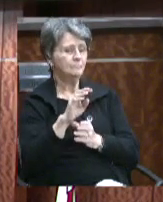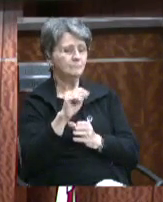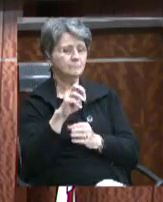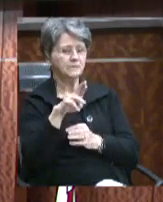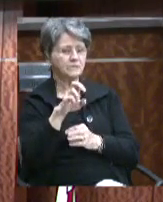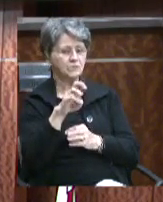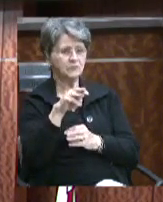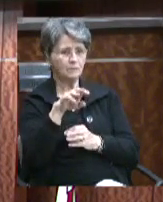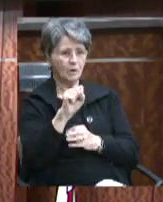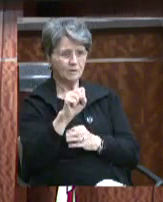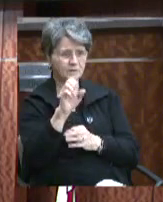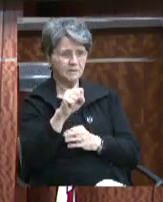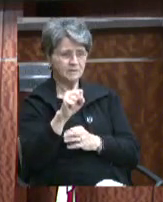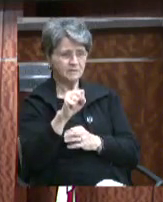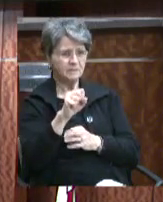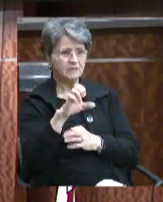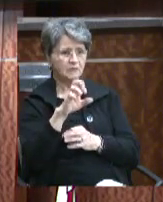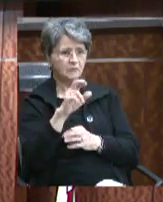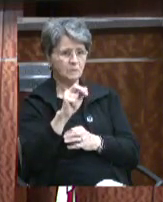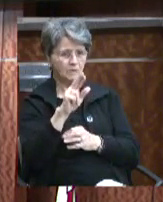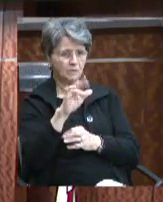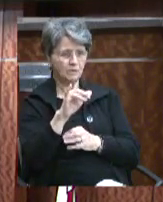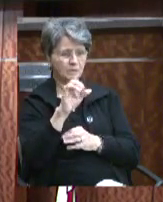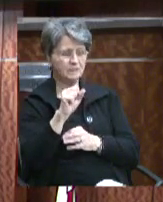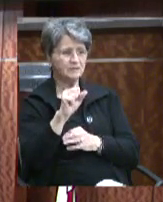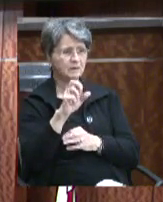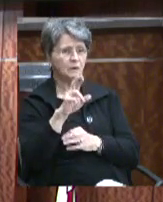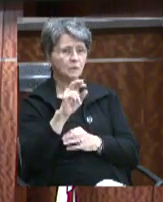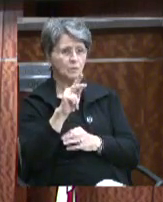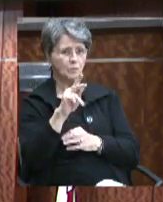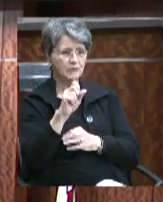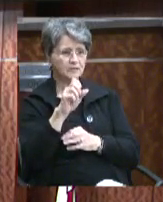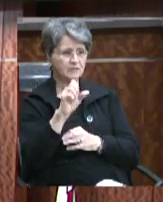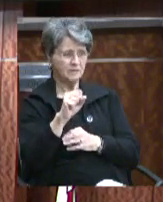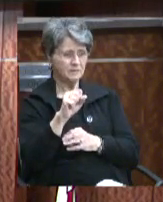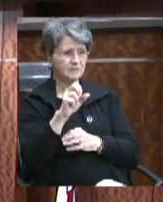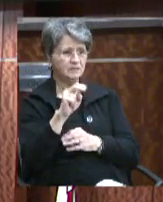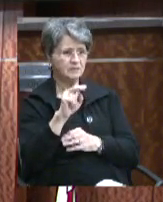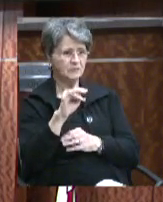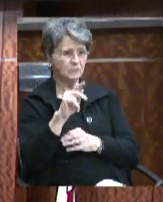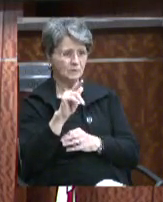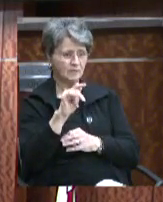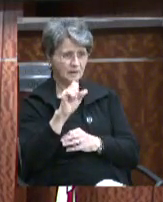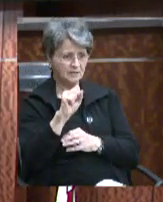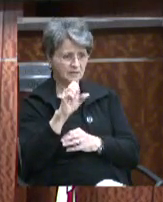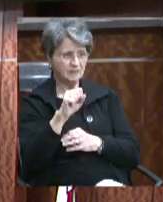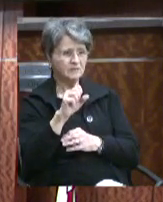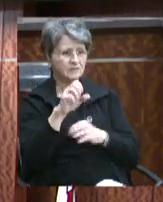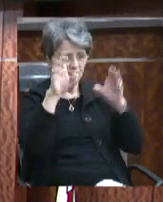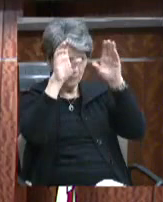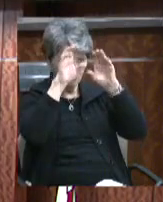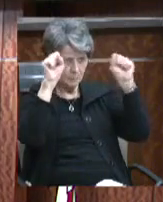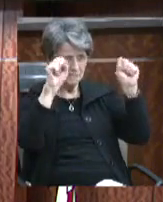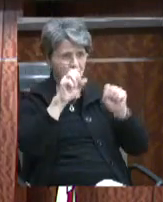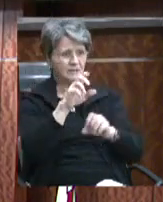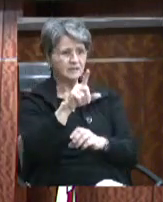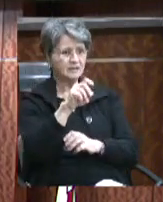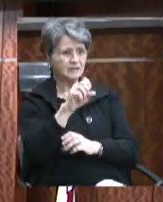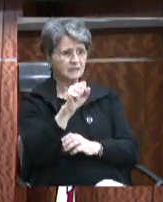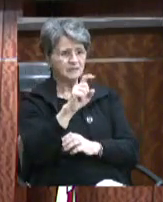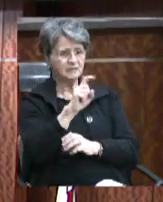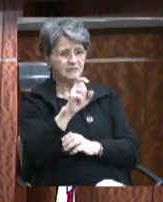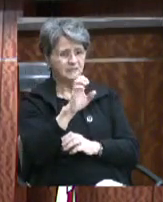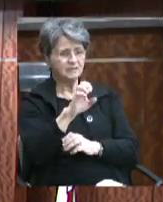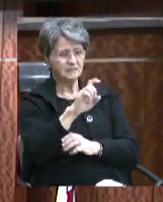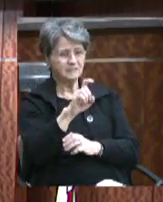Mr. Smalls? I vote yes. Ms. Crary? Yes. Mr. Ricks? Yes. Ms. Nicholas? Yes. President Laz? Yes, now I'll ask